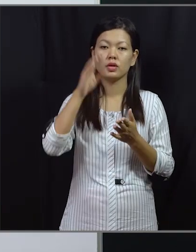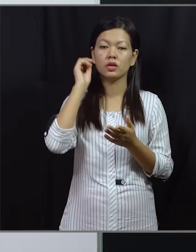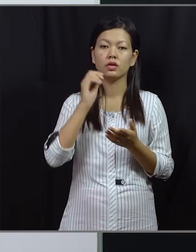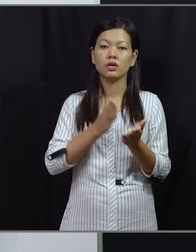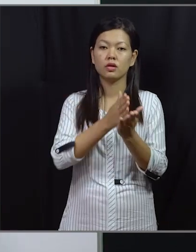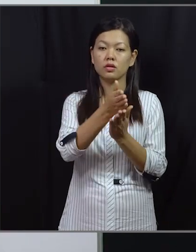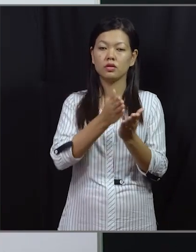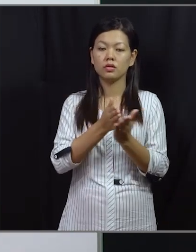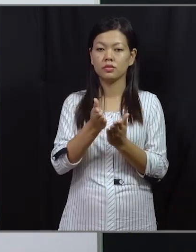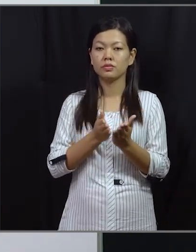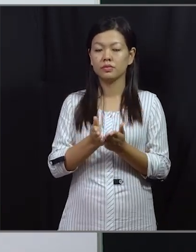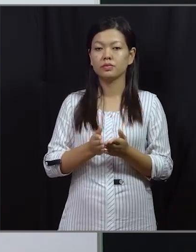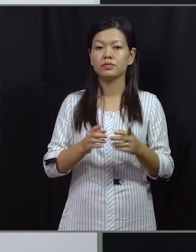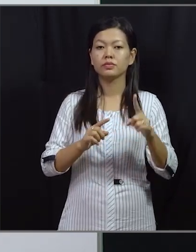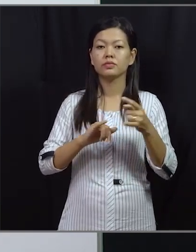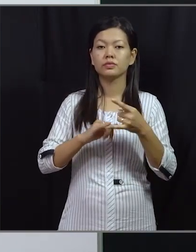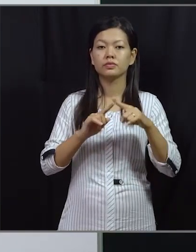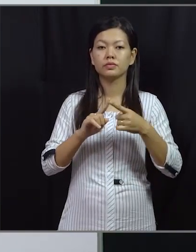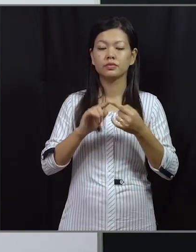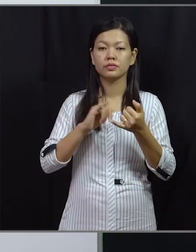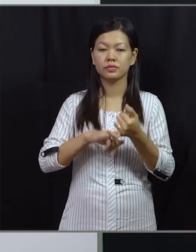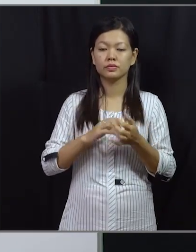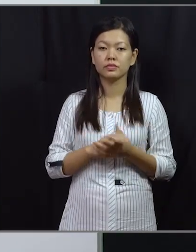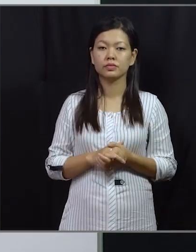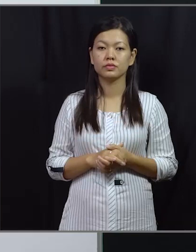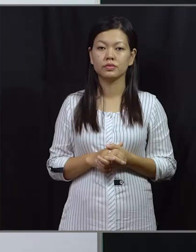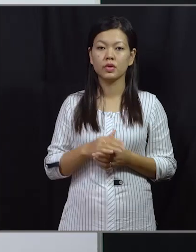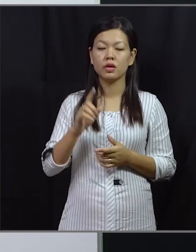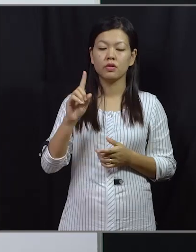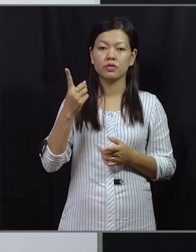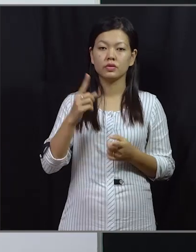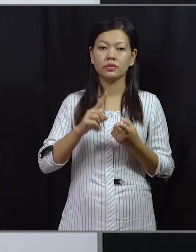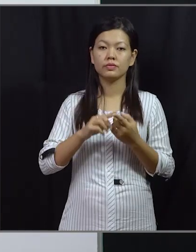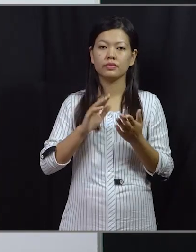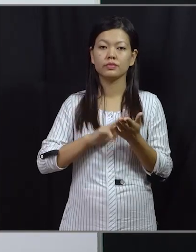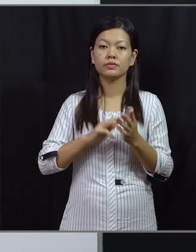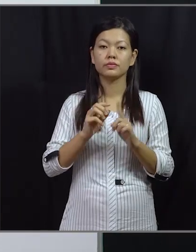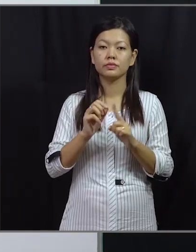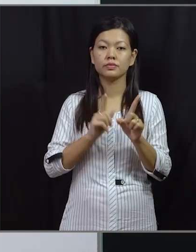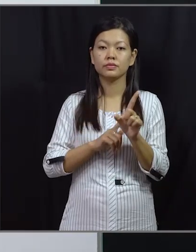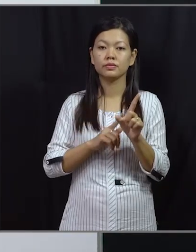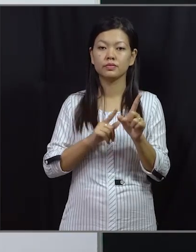of sets. Okay, the first one is empty set.